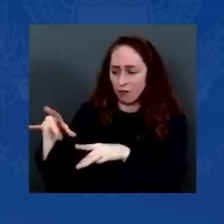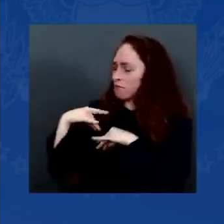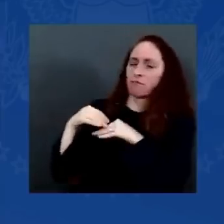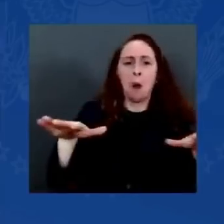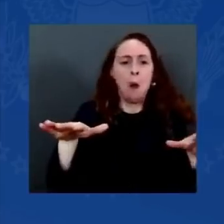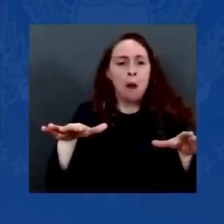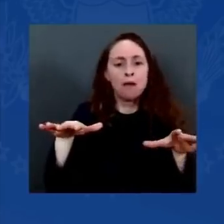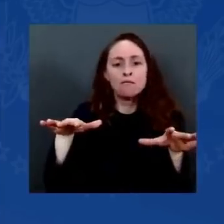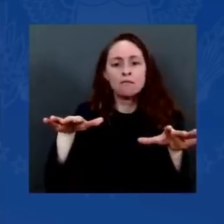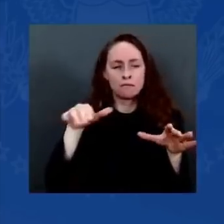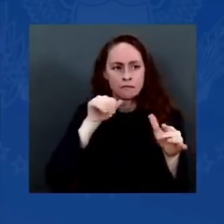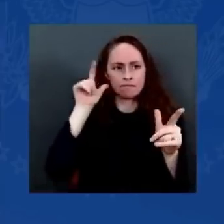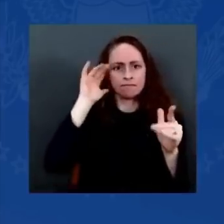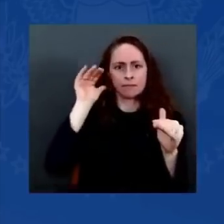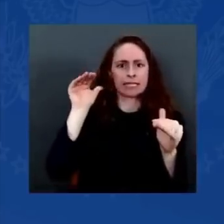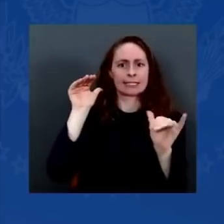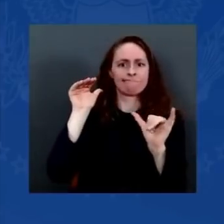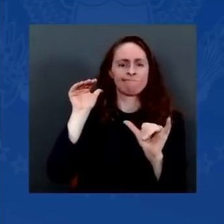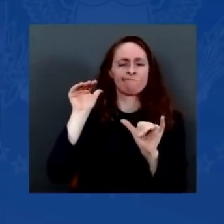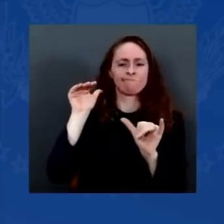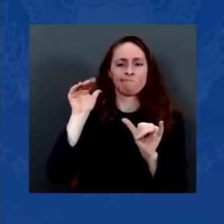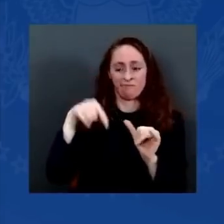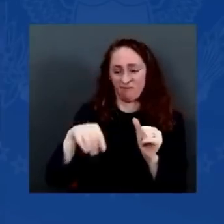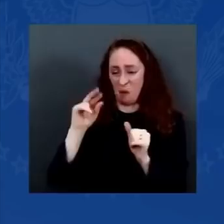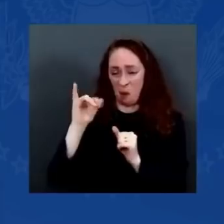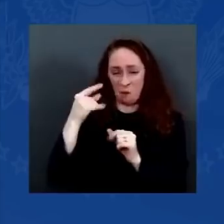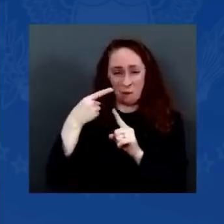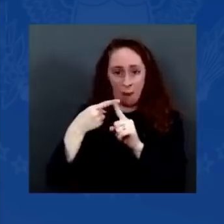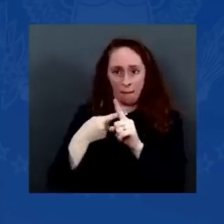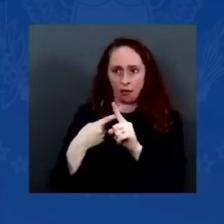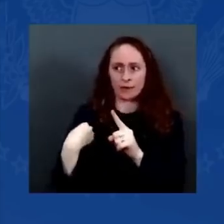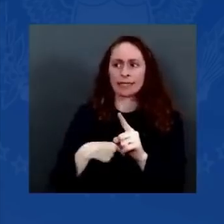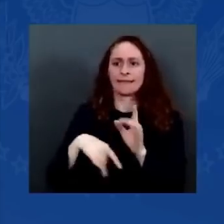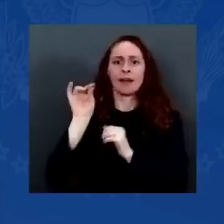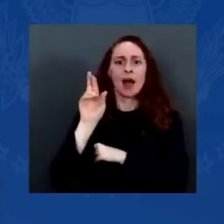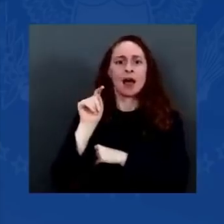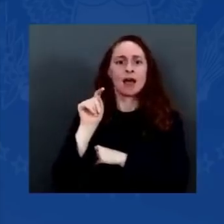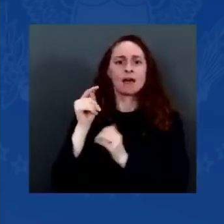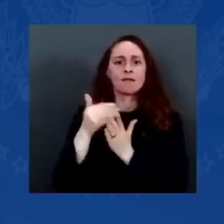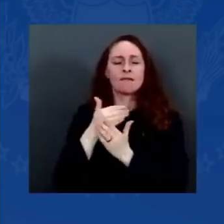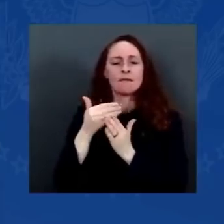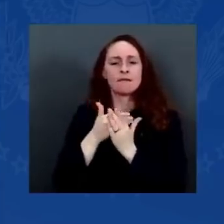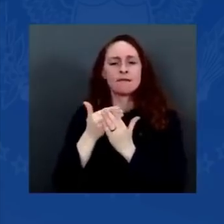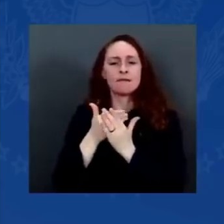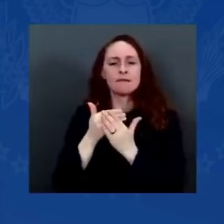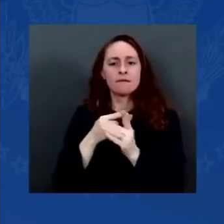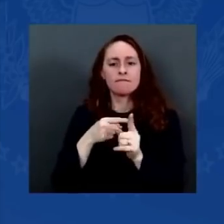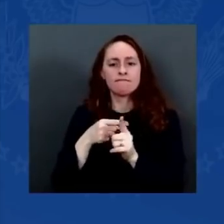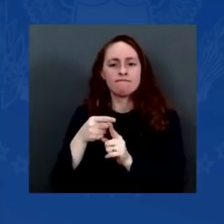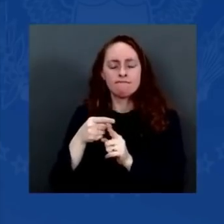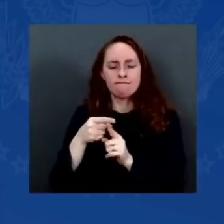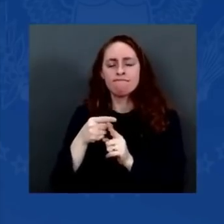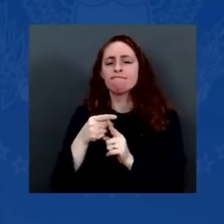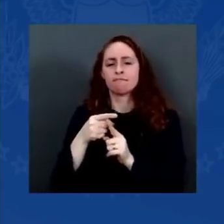that this would spread by a day-to-day basis, it would spread by 50, 100%, 200%, 500%. I think